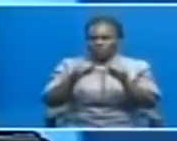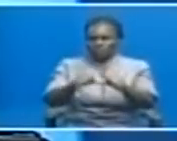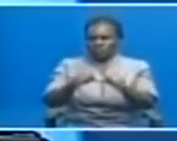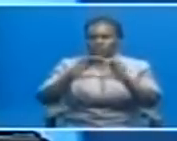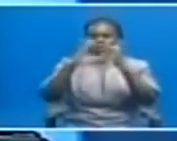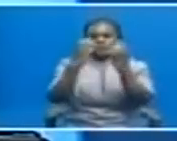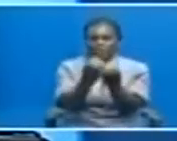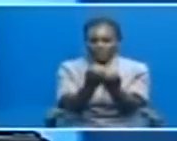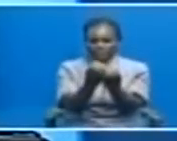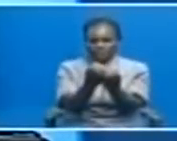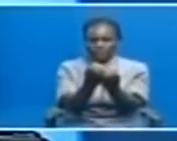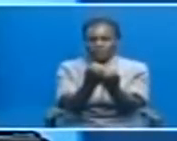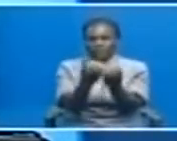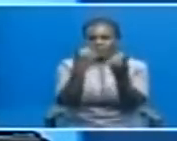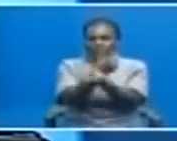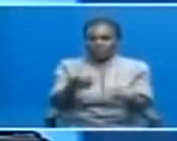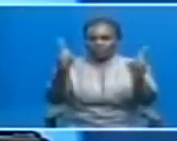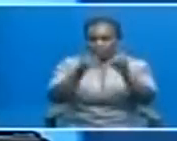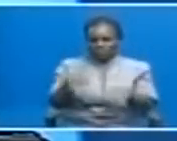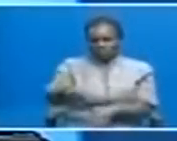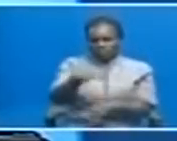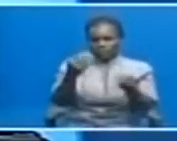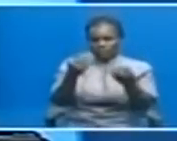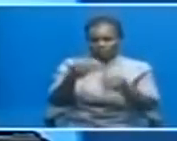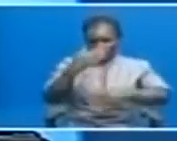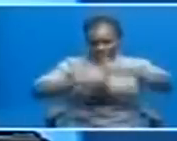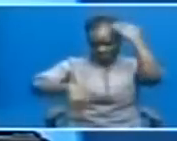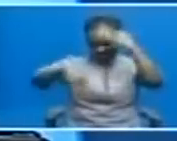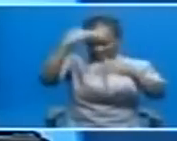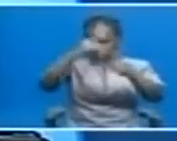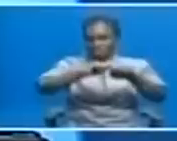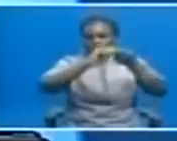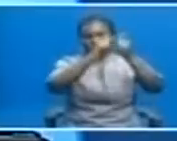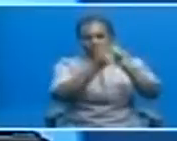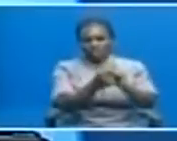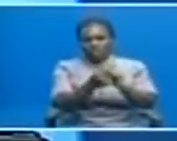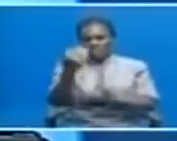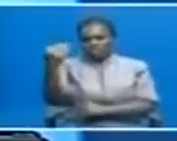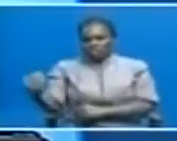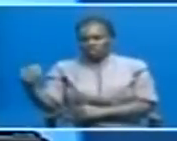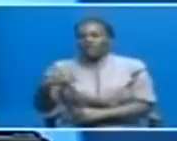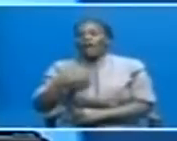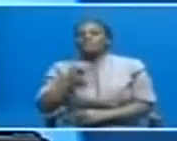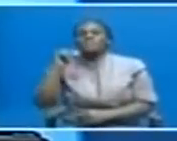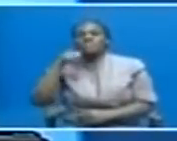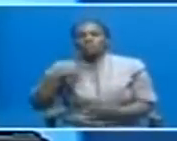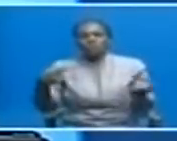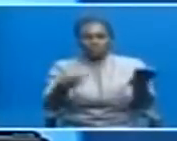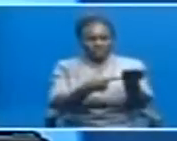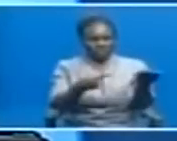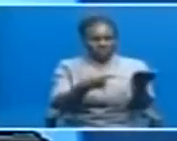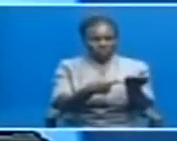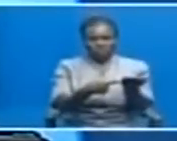classes. This is how the democratic space in institutions of higher learning is changing as students embrace a new technology in picking